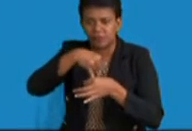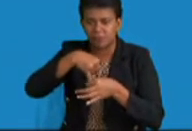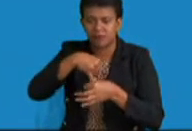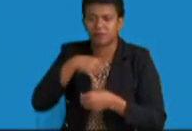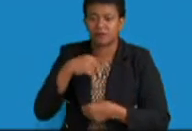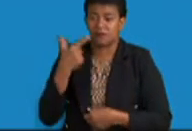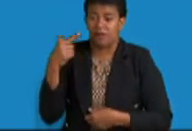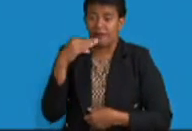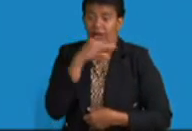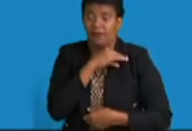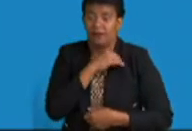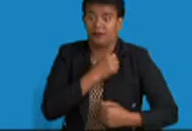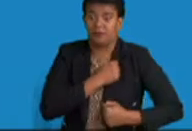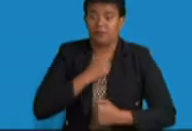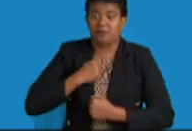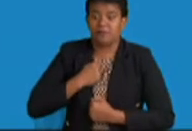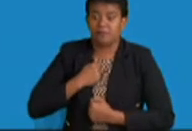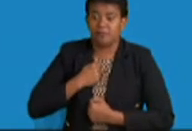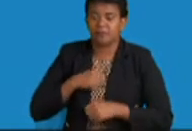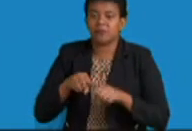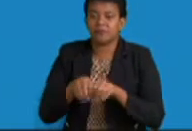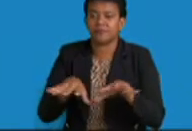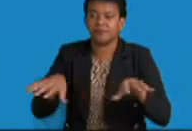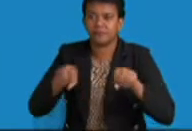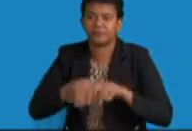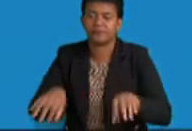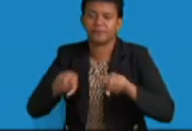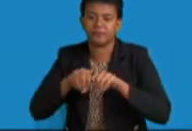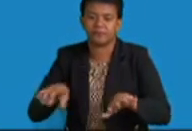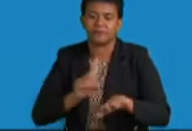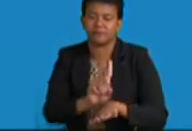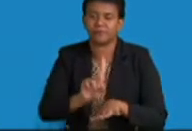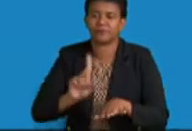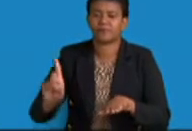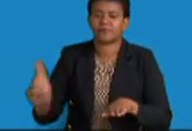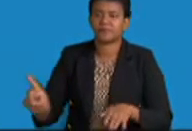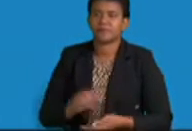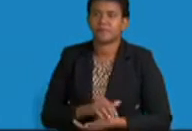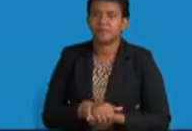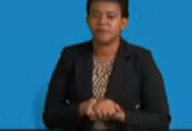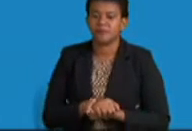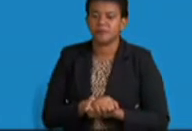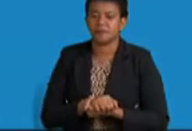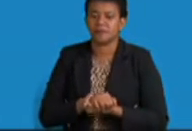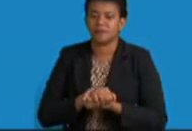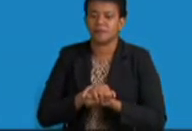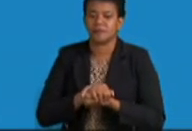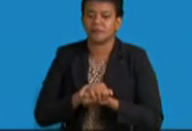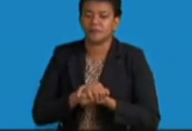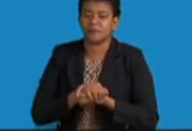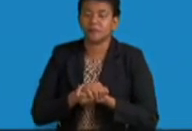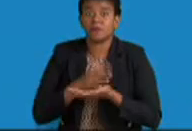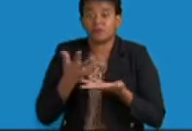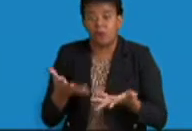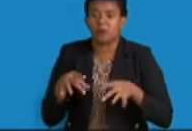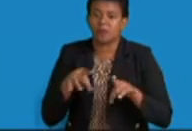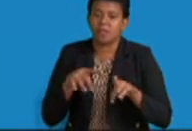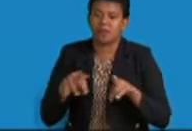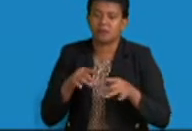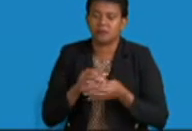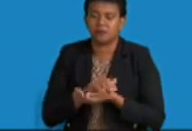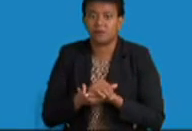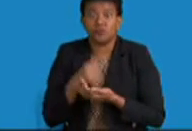were deployed daily. For our strategic defense and national security planners, the realization sunk in